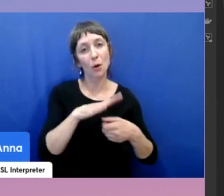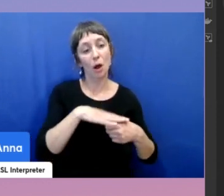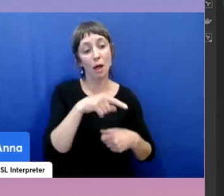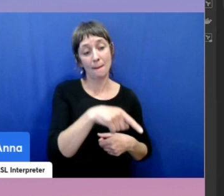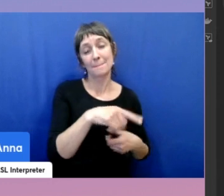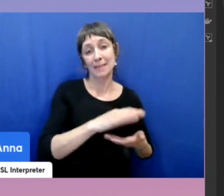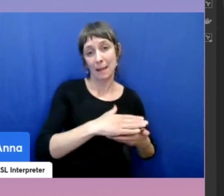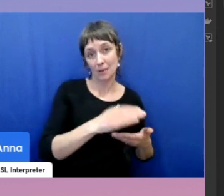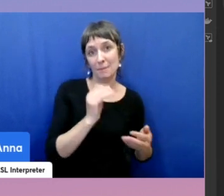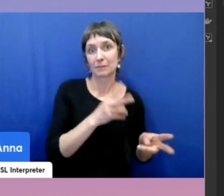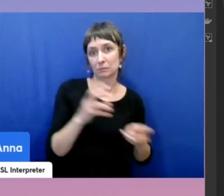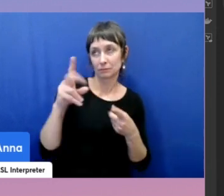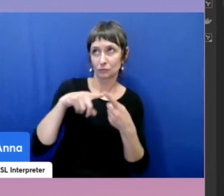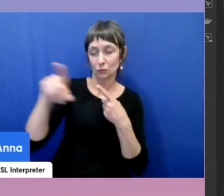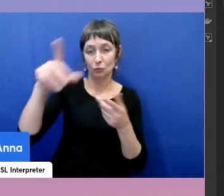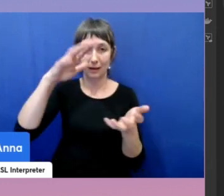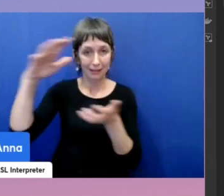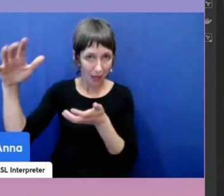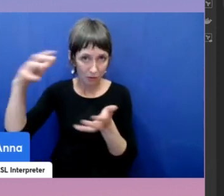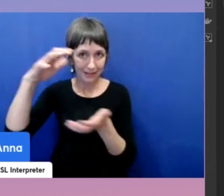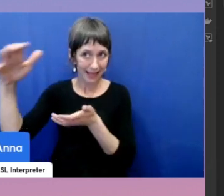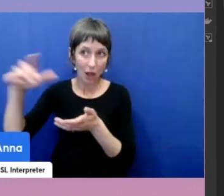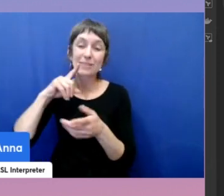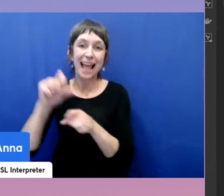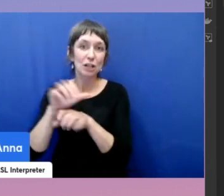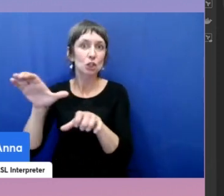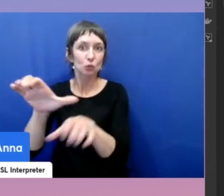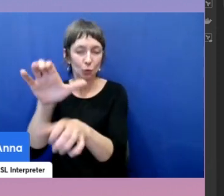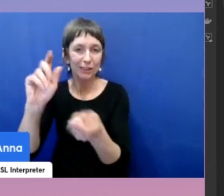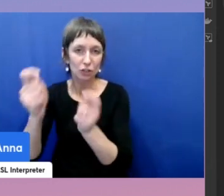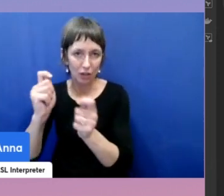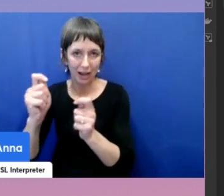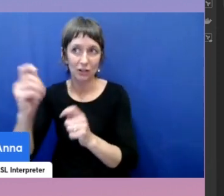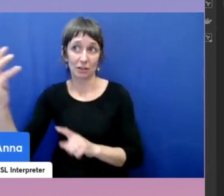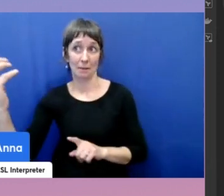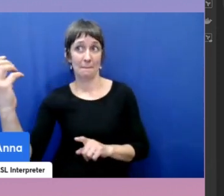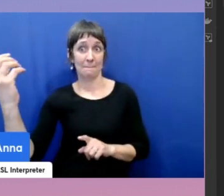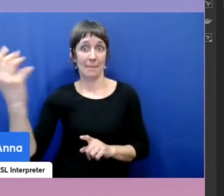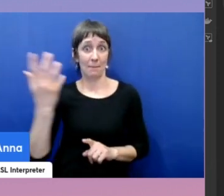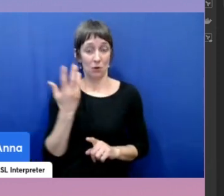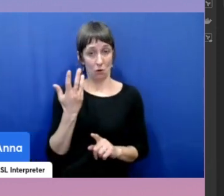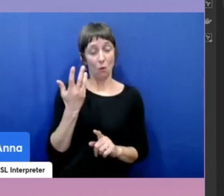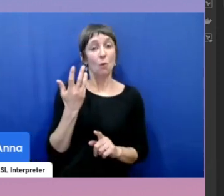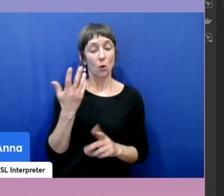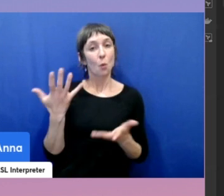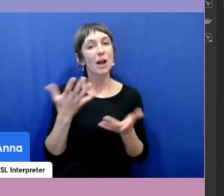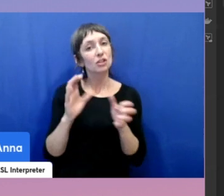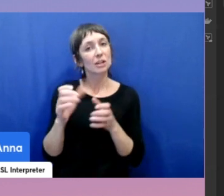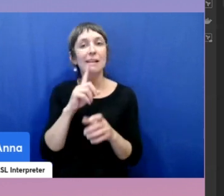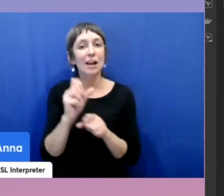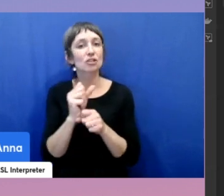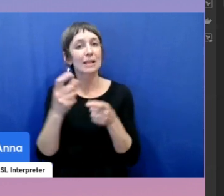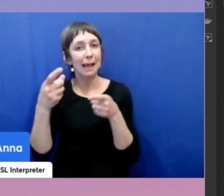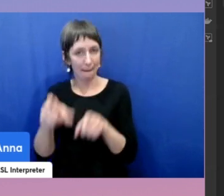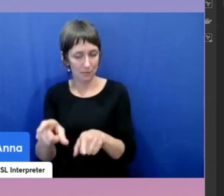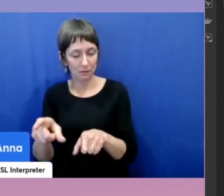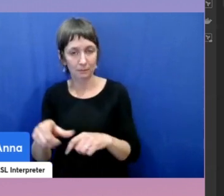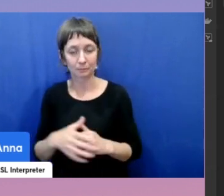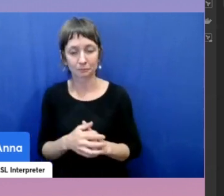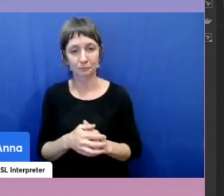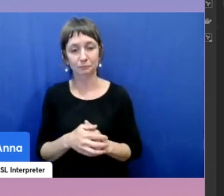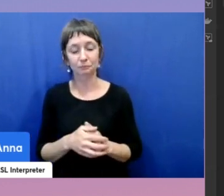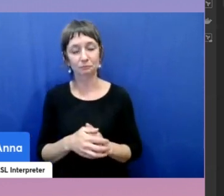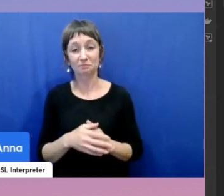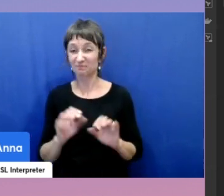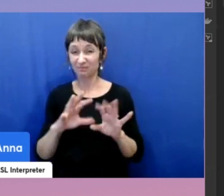Cloud. Terraform Cloud is executing those changes and coming back and telling me the changes to the configuration that it wants to produce. And obviously,